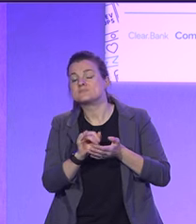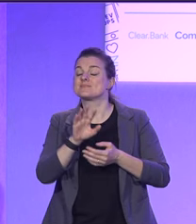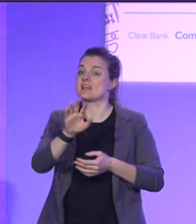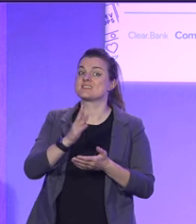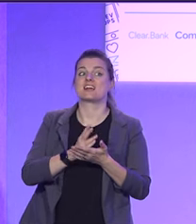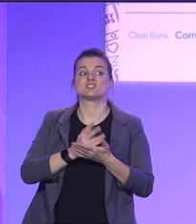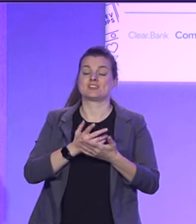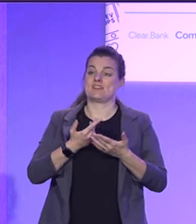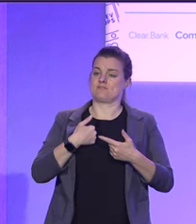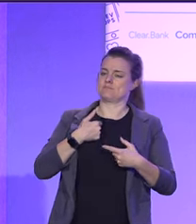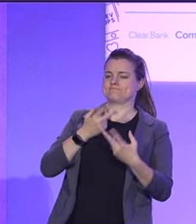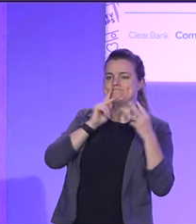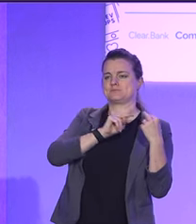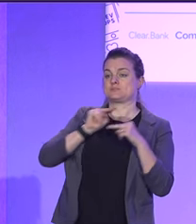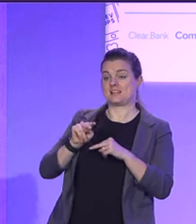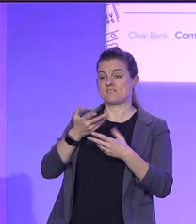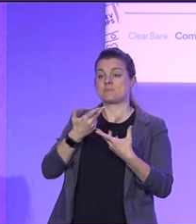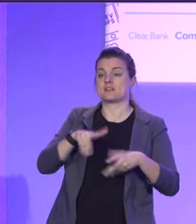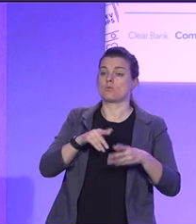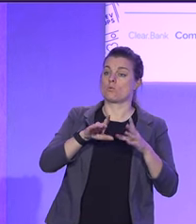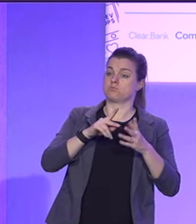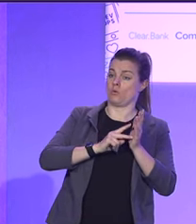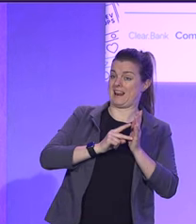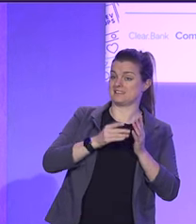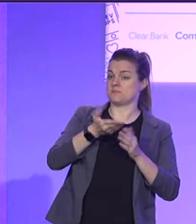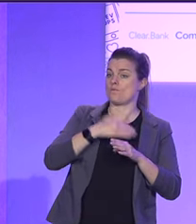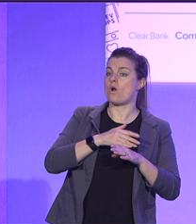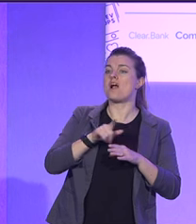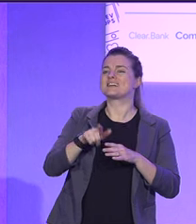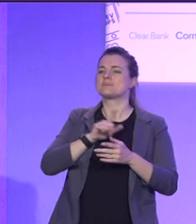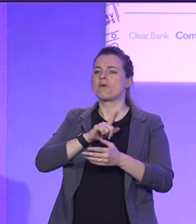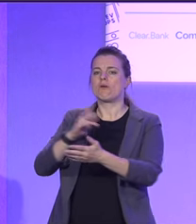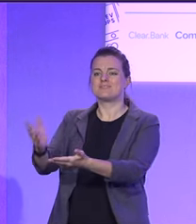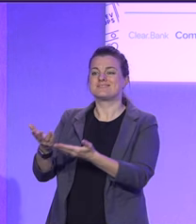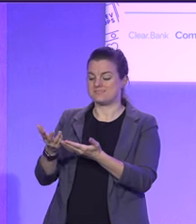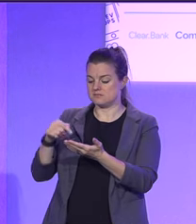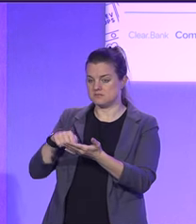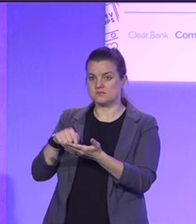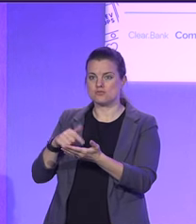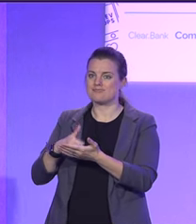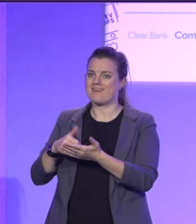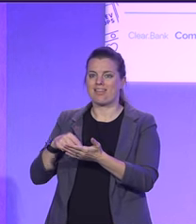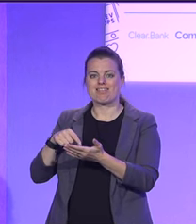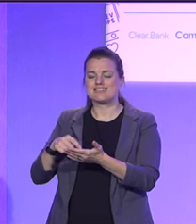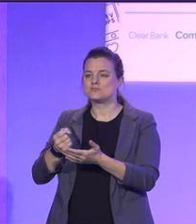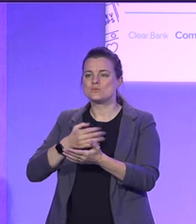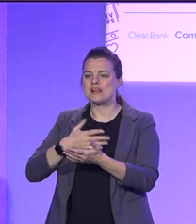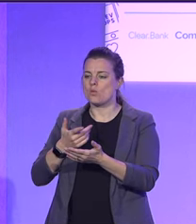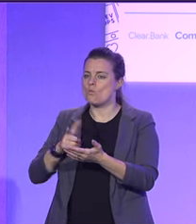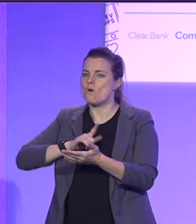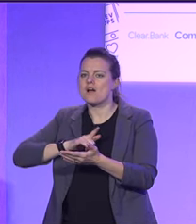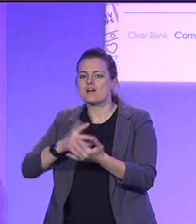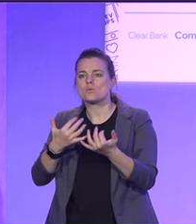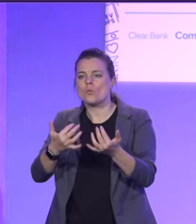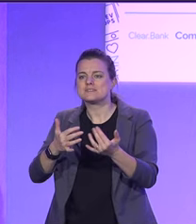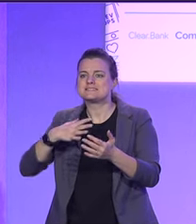and it's a bit unclear, and so we end up accepting someone else. But we'll give that feedback back. If you don't hear from the CFP committee, they're not